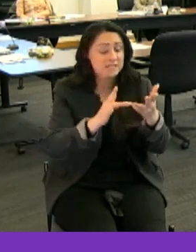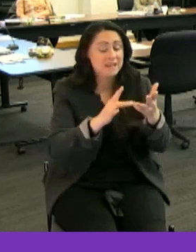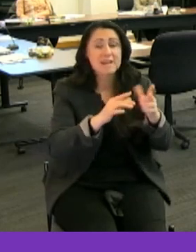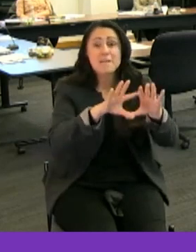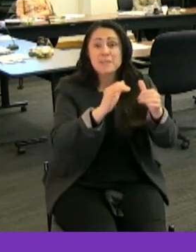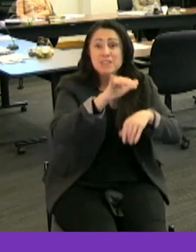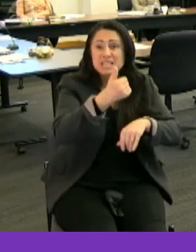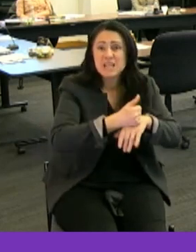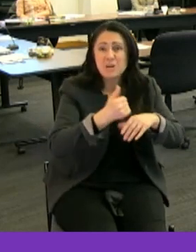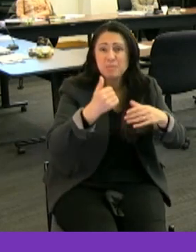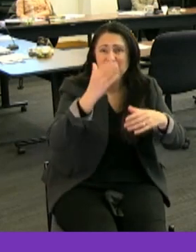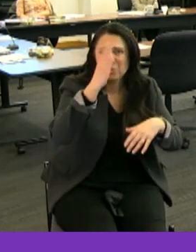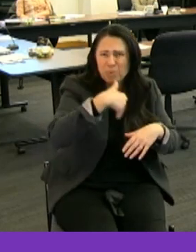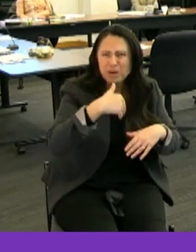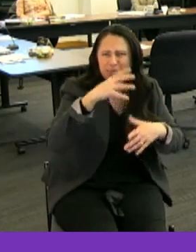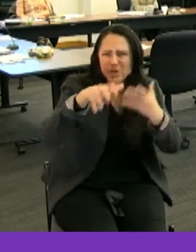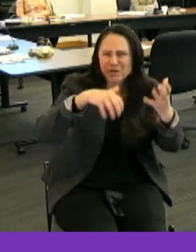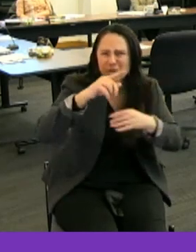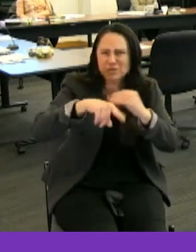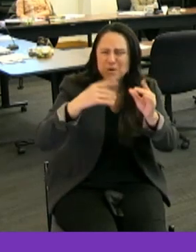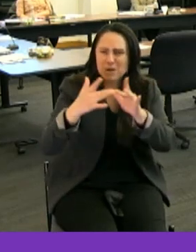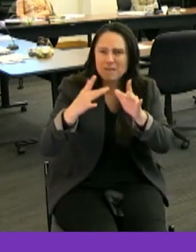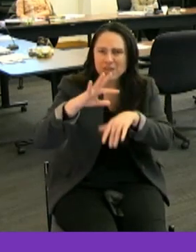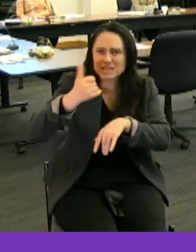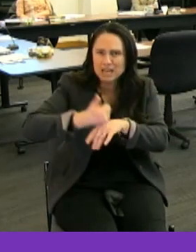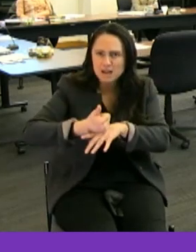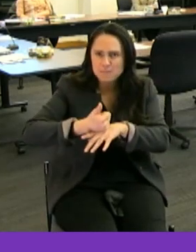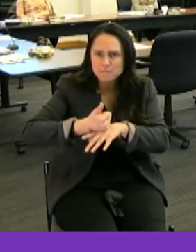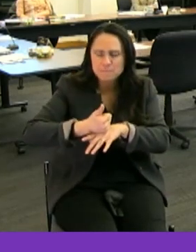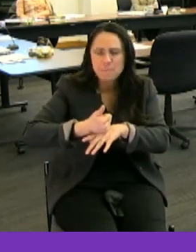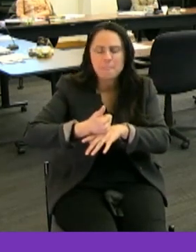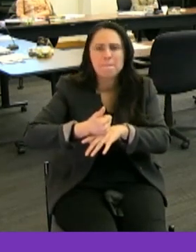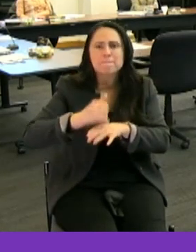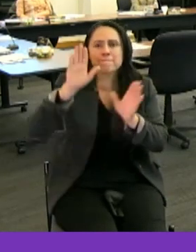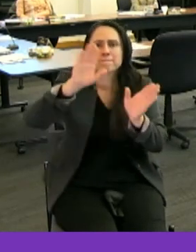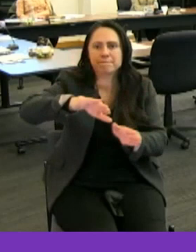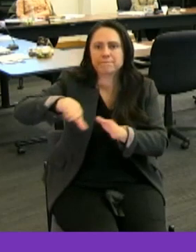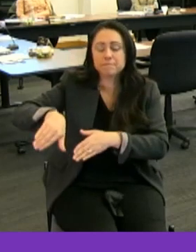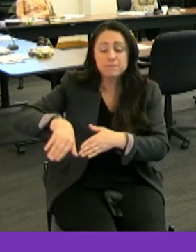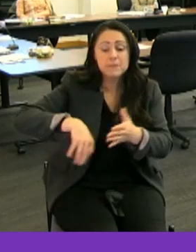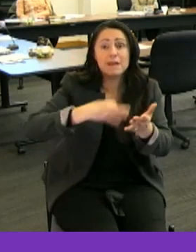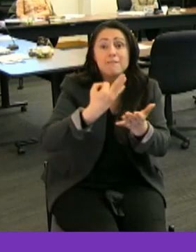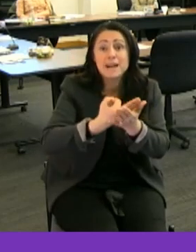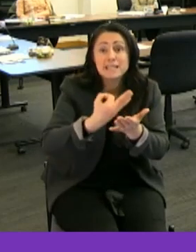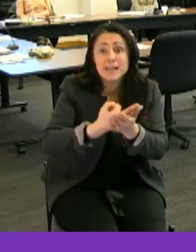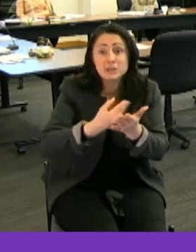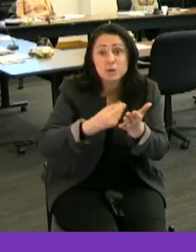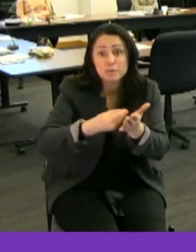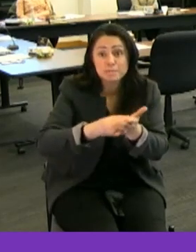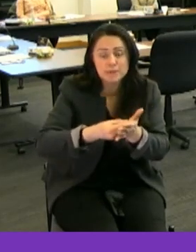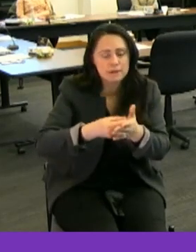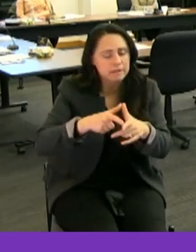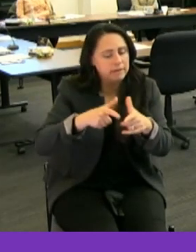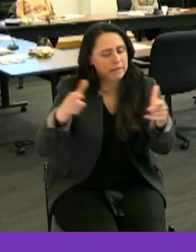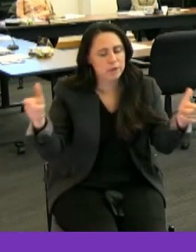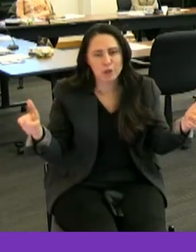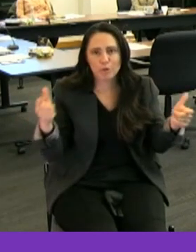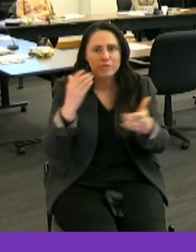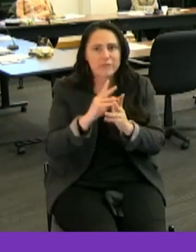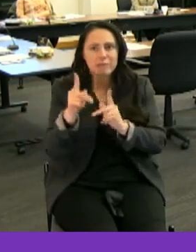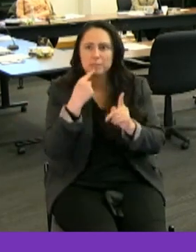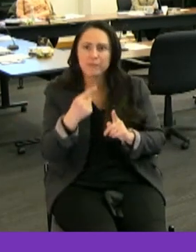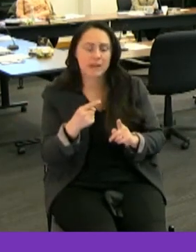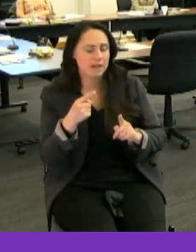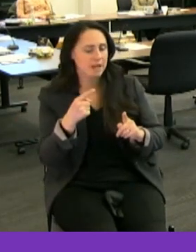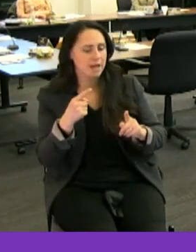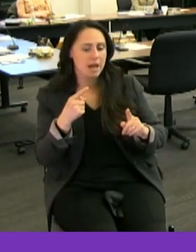and they're just kind of confused about online setup. Financials was a huge one. Some people were saying, oh,